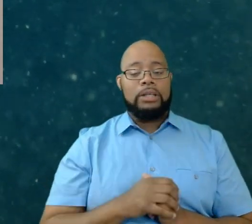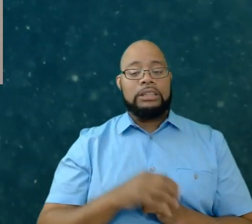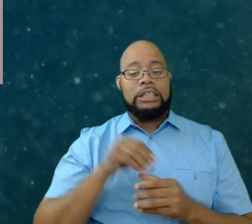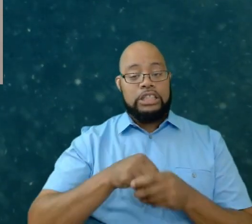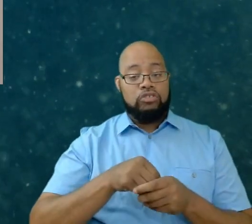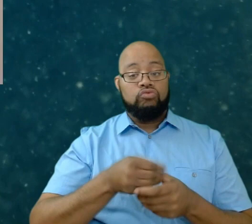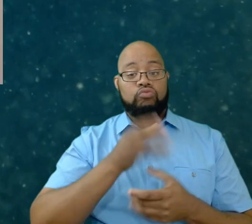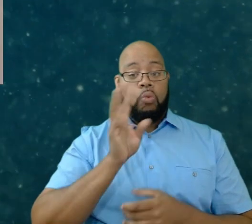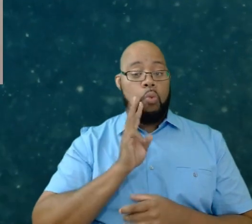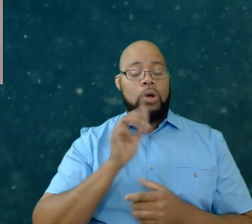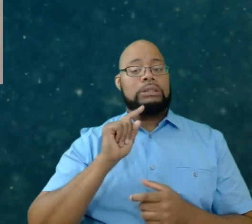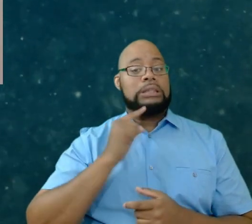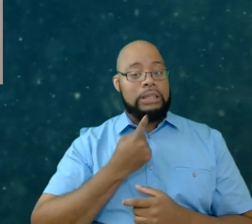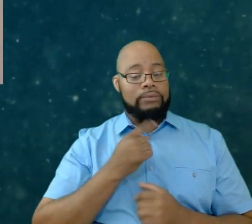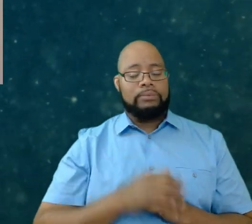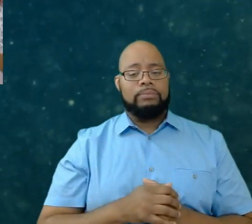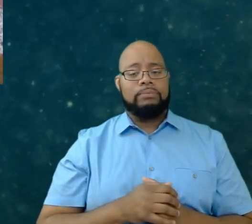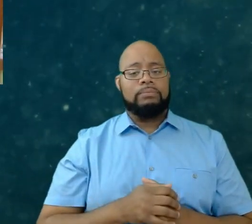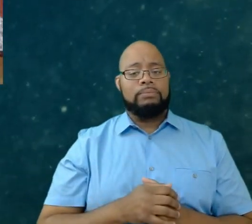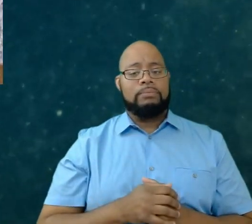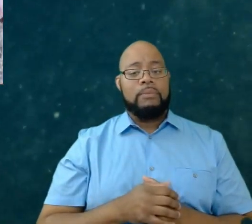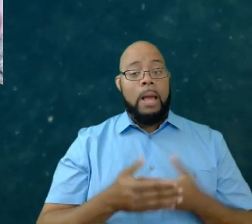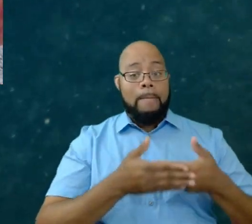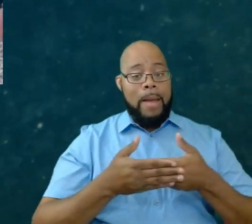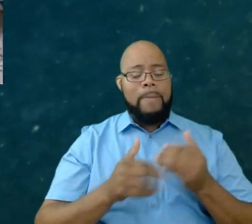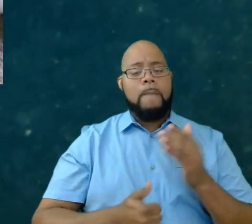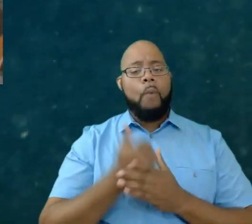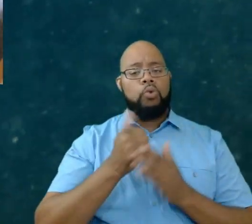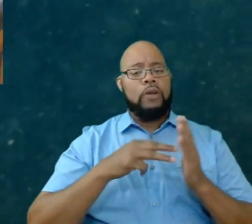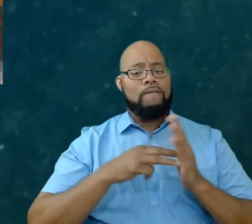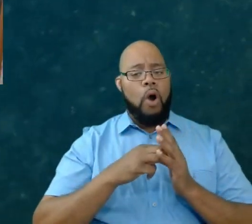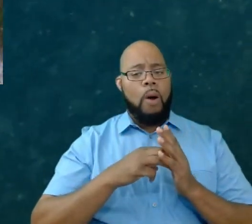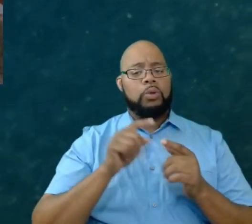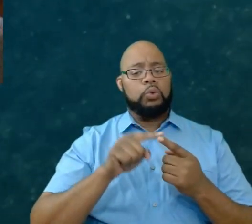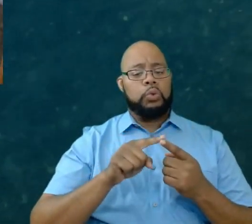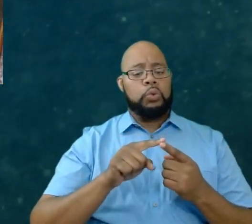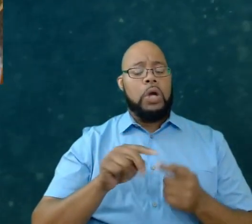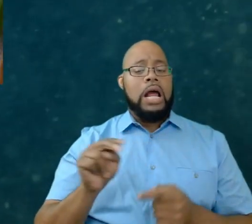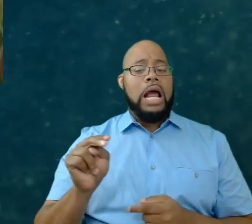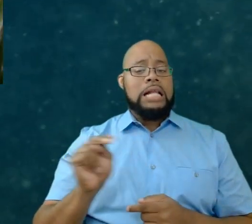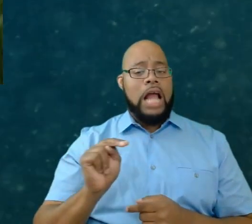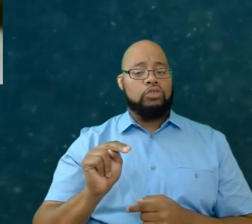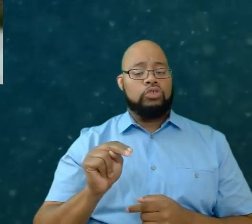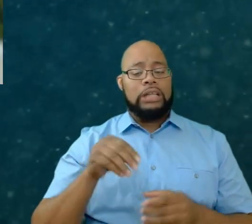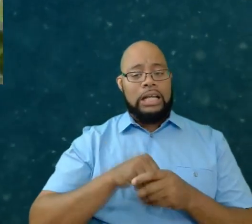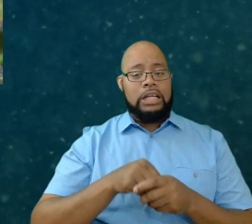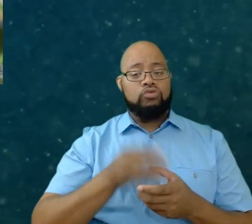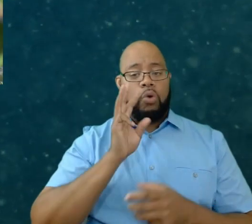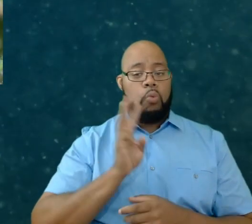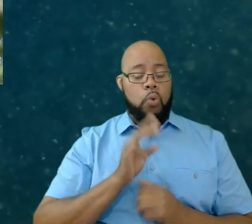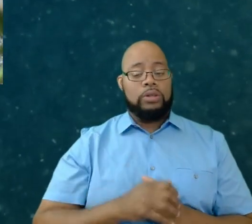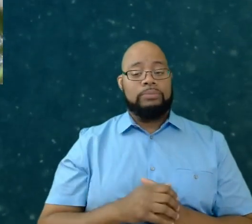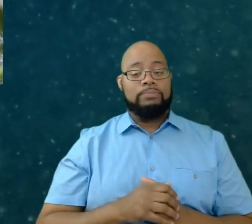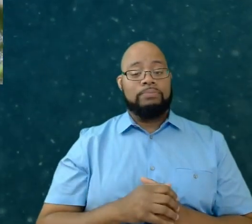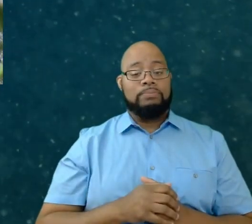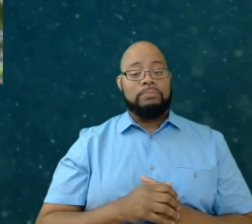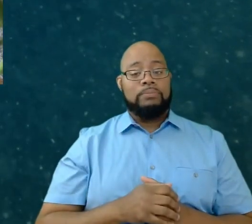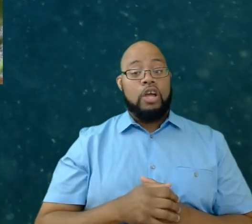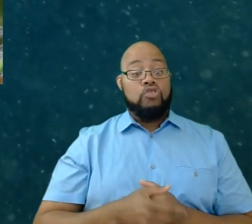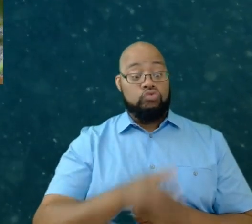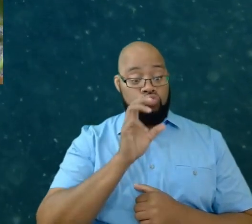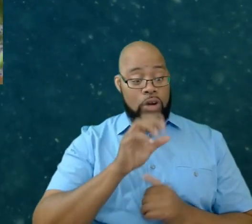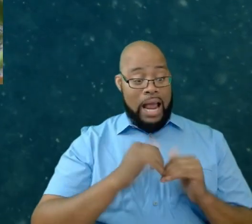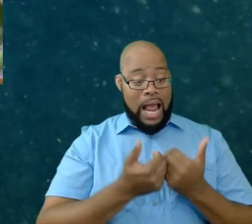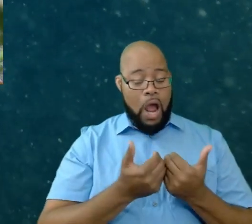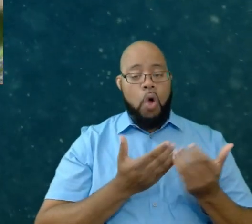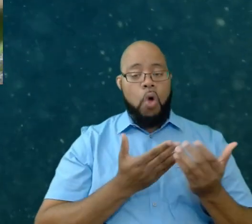nitrogen contamination in drinking water can be severe. In fact, infants are the most vulnerable to nitrates in drinking water. Nitrate